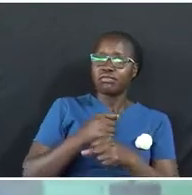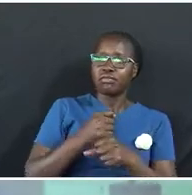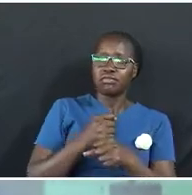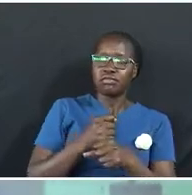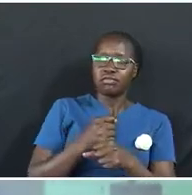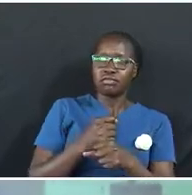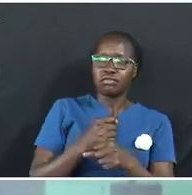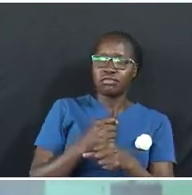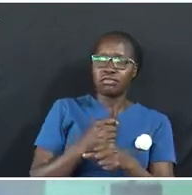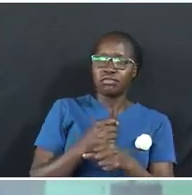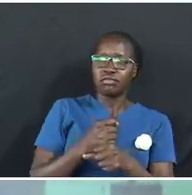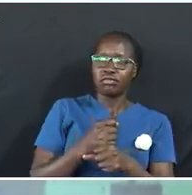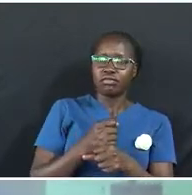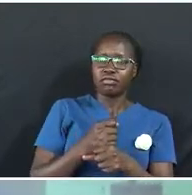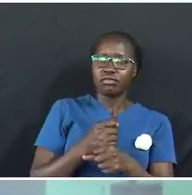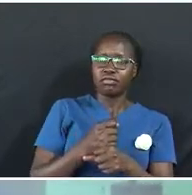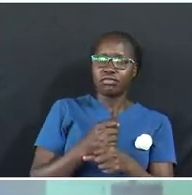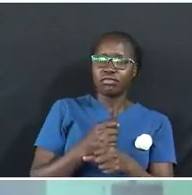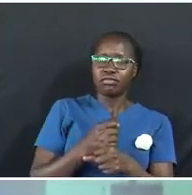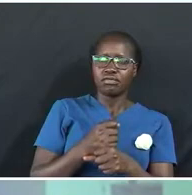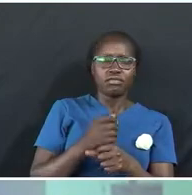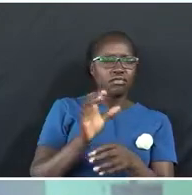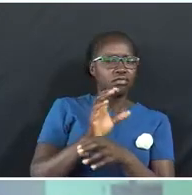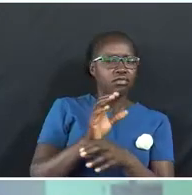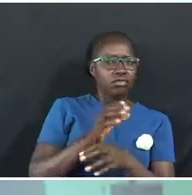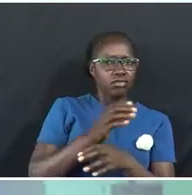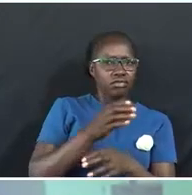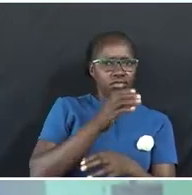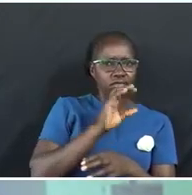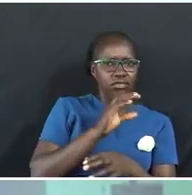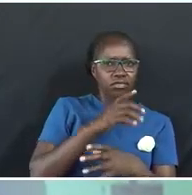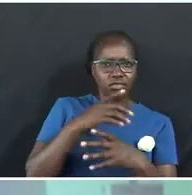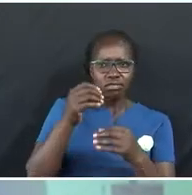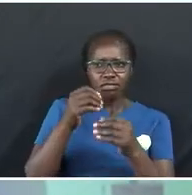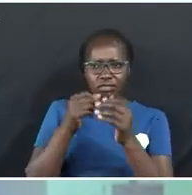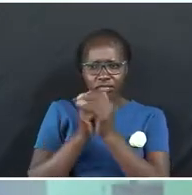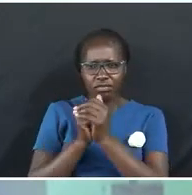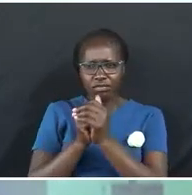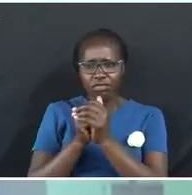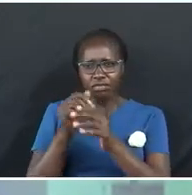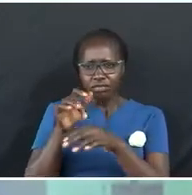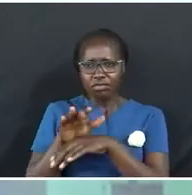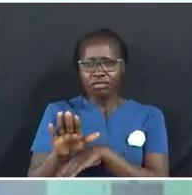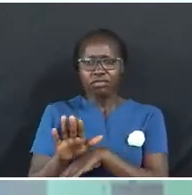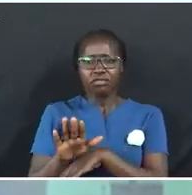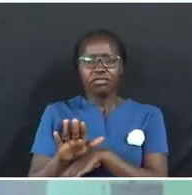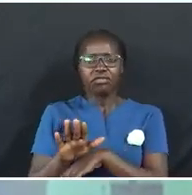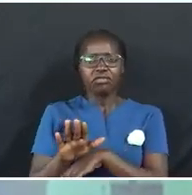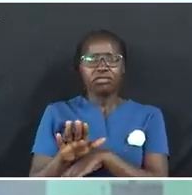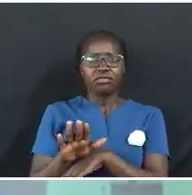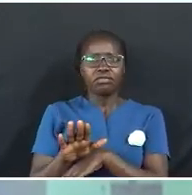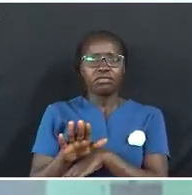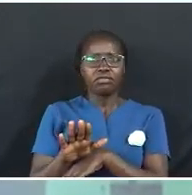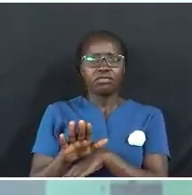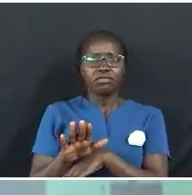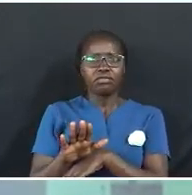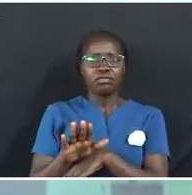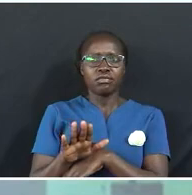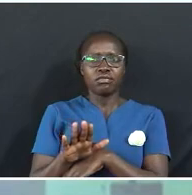to the extent of bringing those people to the church and they join the, where people worship and they are wedded. One